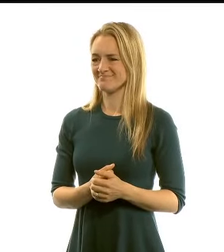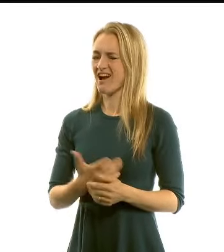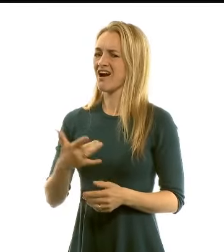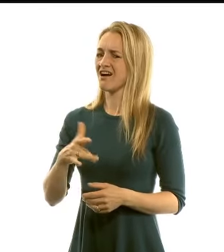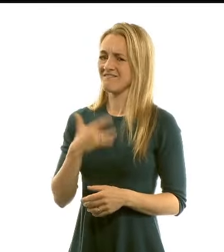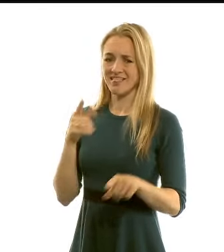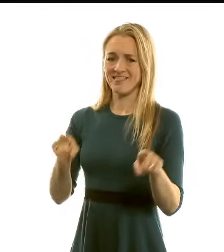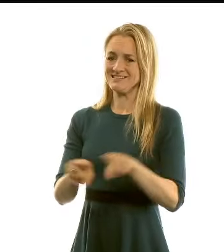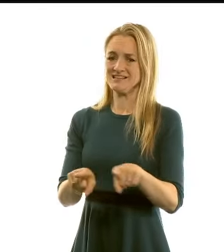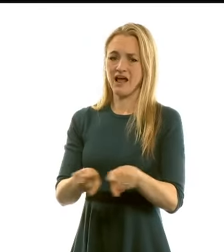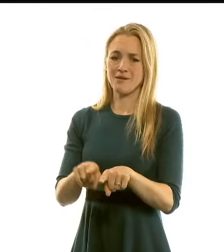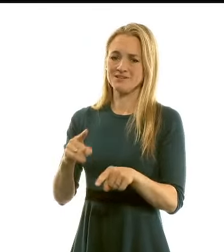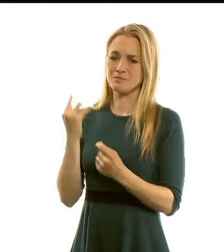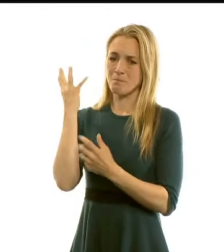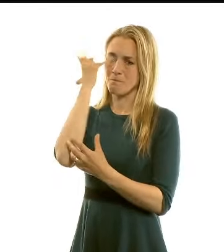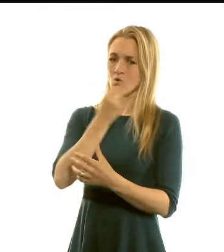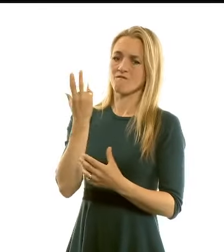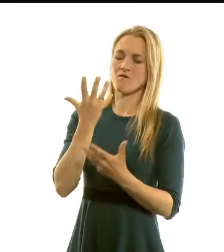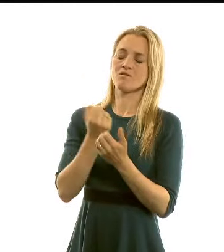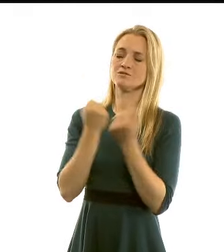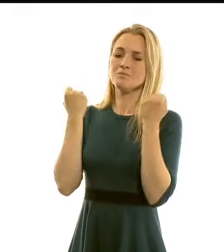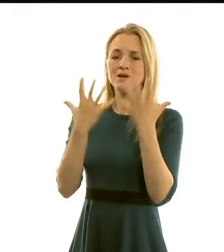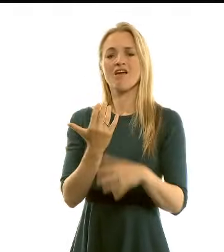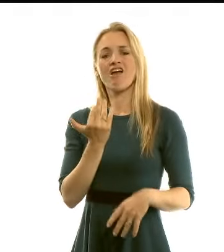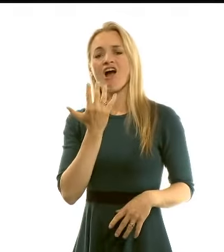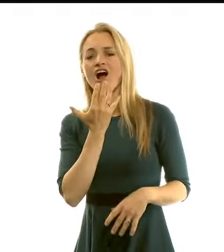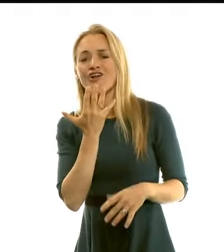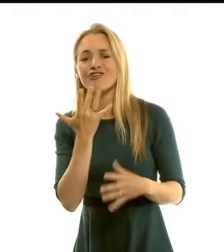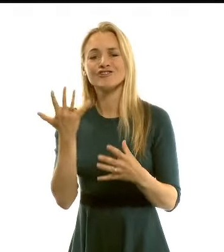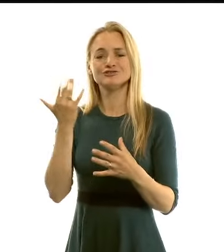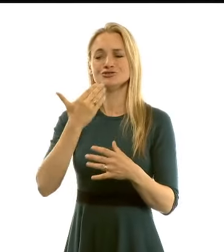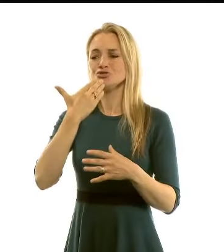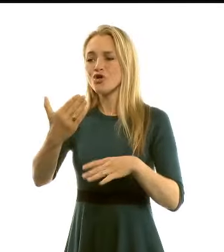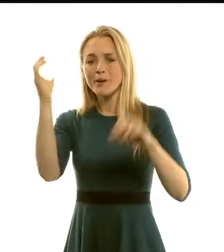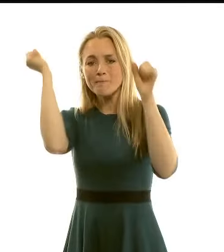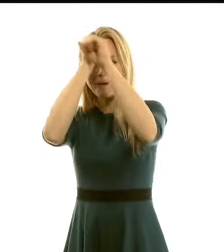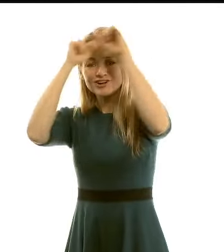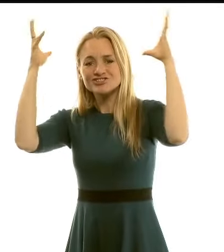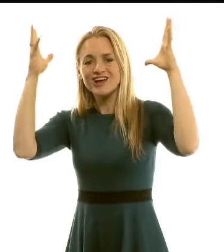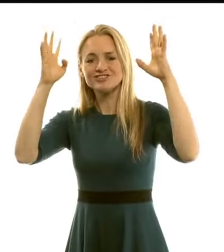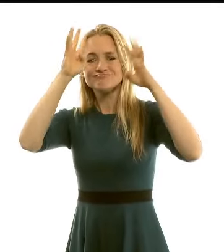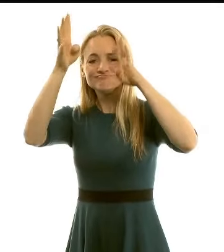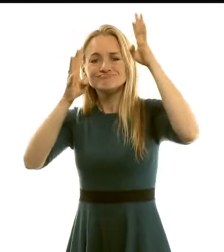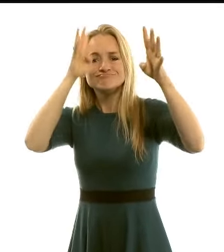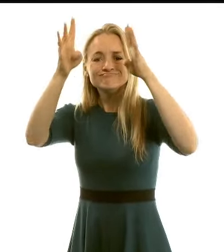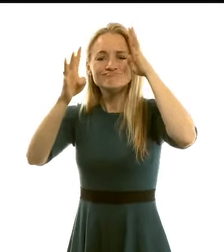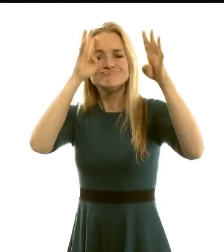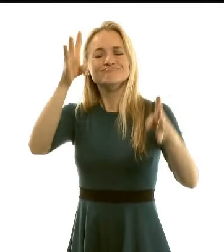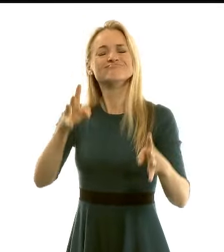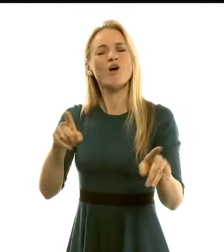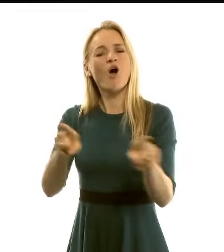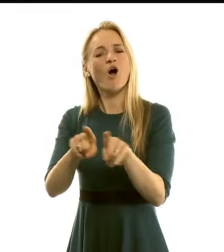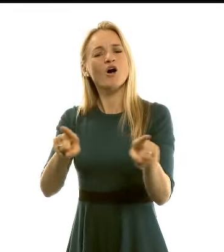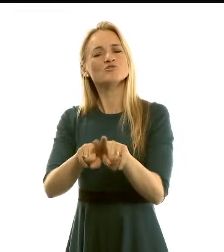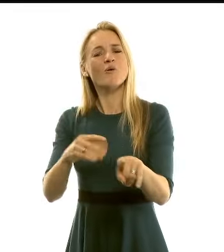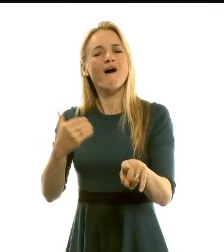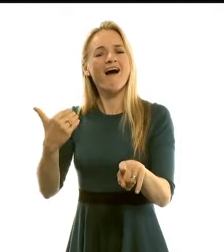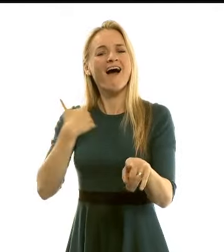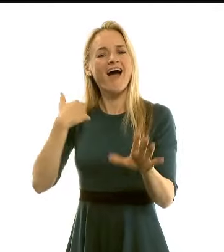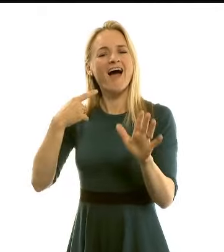beautifully. It's so colourful, so imaginative. It's got really lovely hints to nostalgia and everything in here. Little things like the